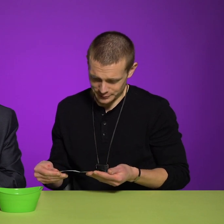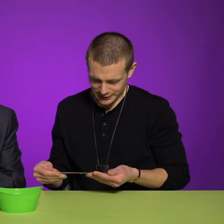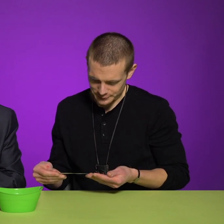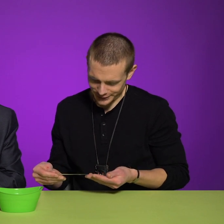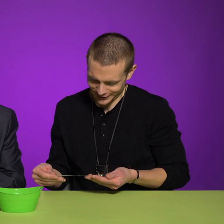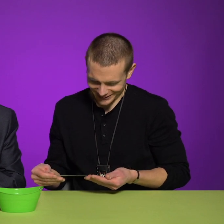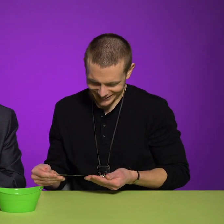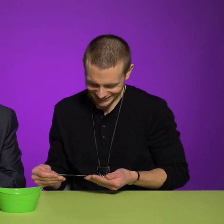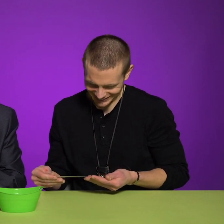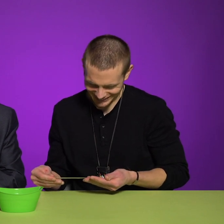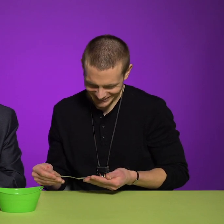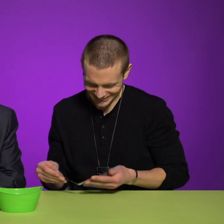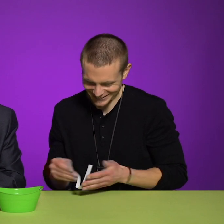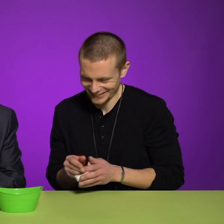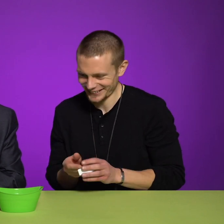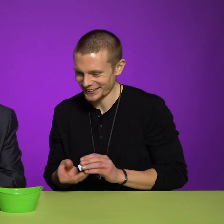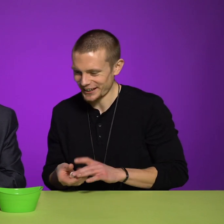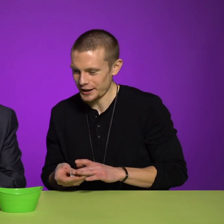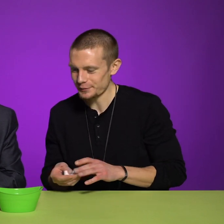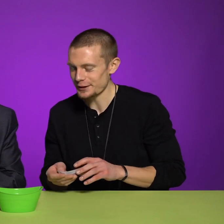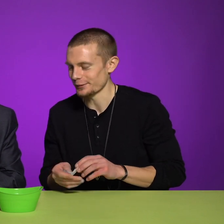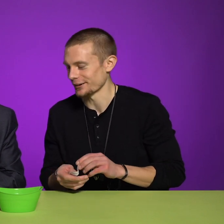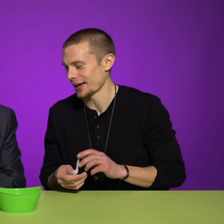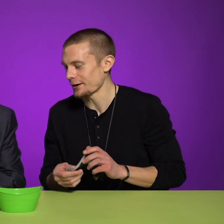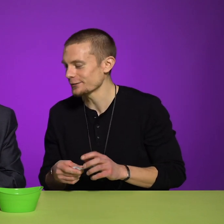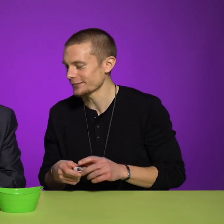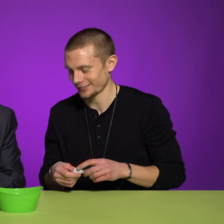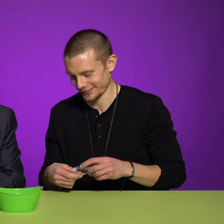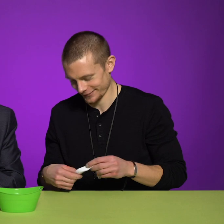stupid. I mean, come on.